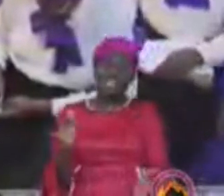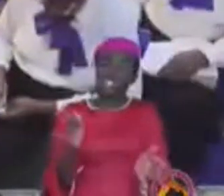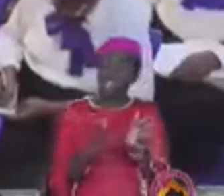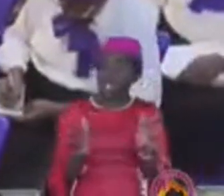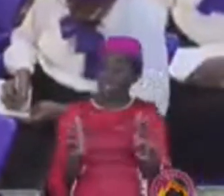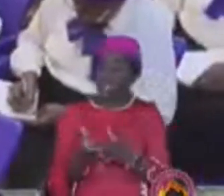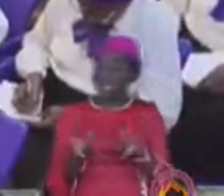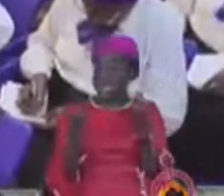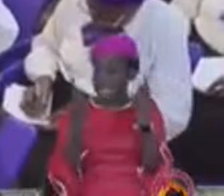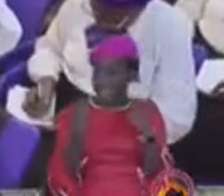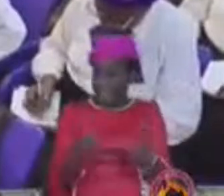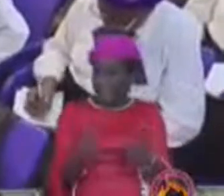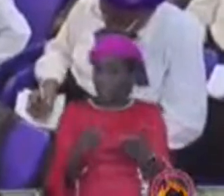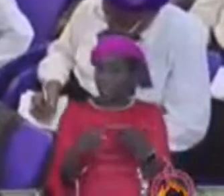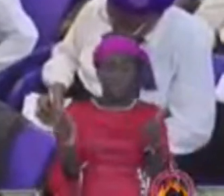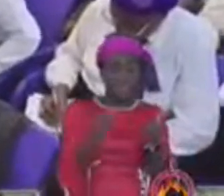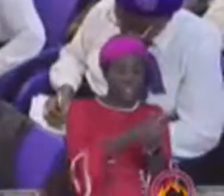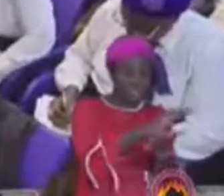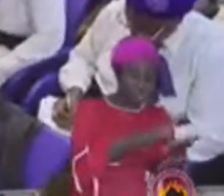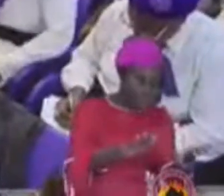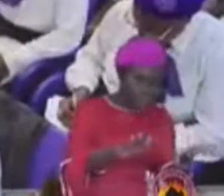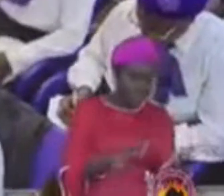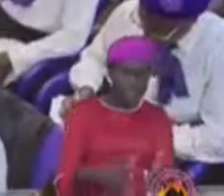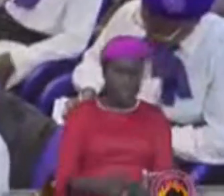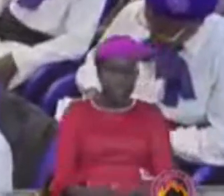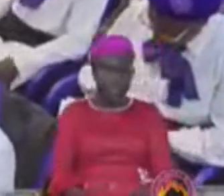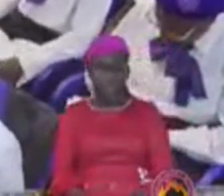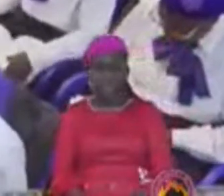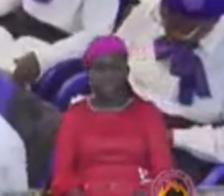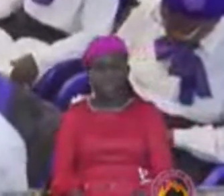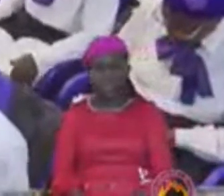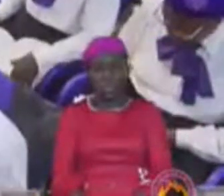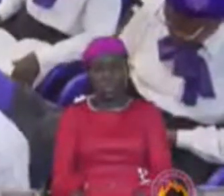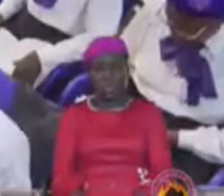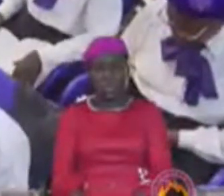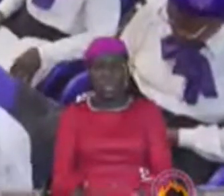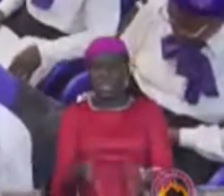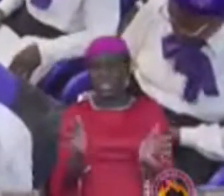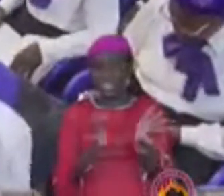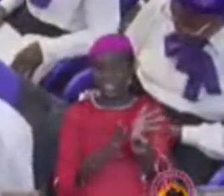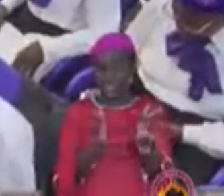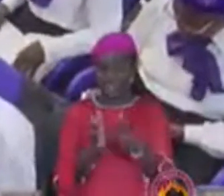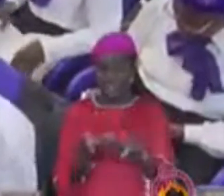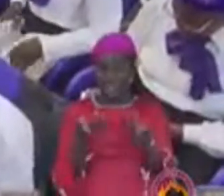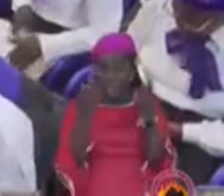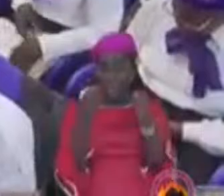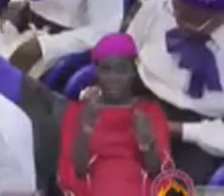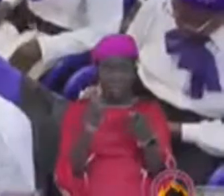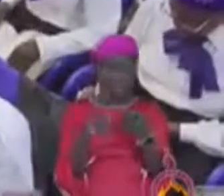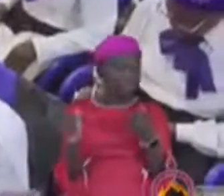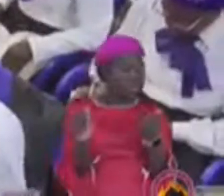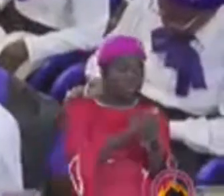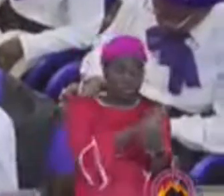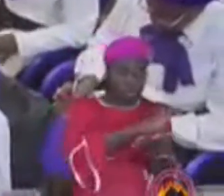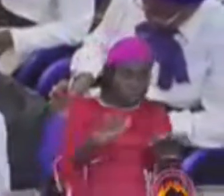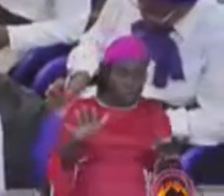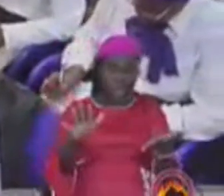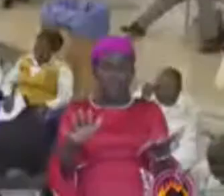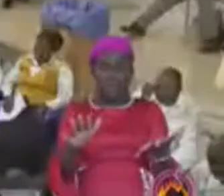Jesus came to destroy. Jesus came to destroy.